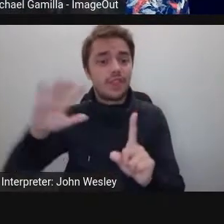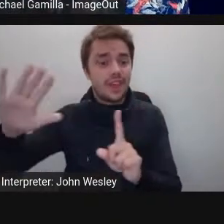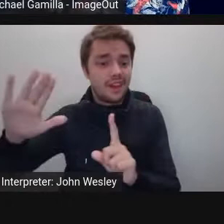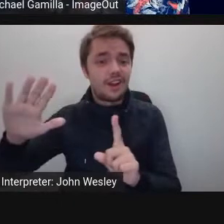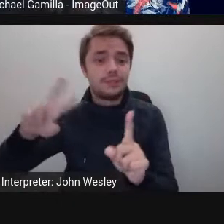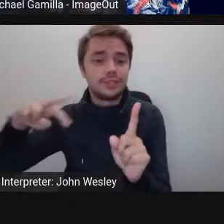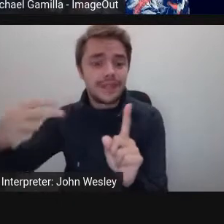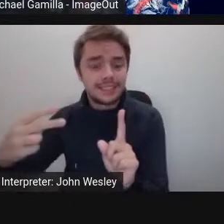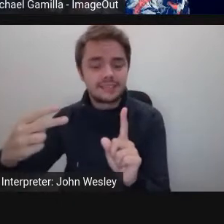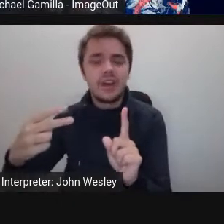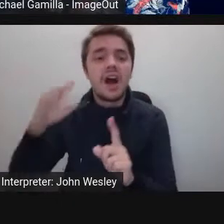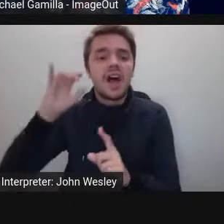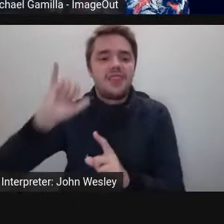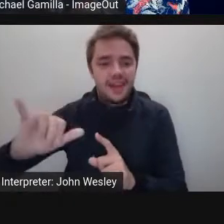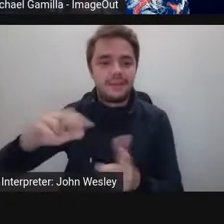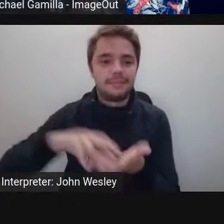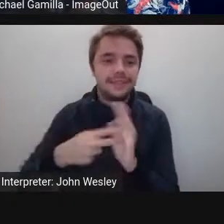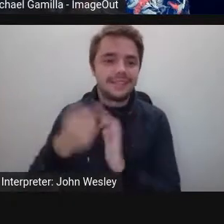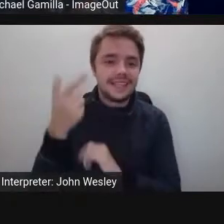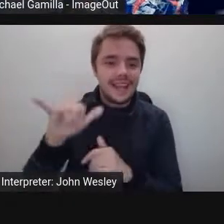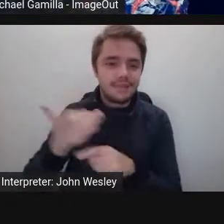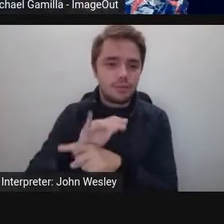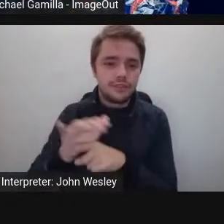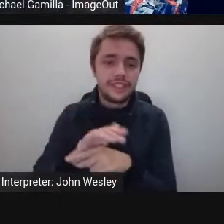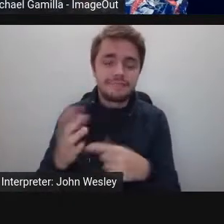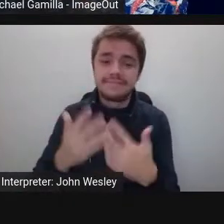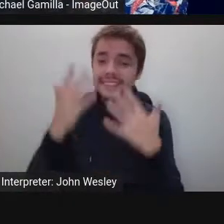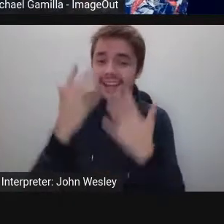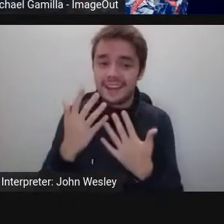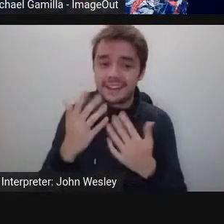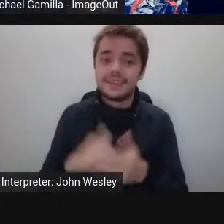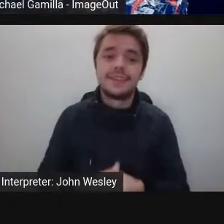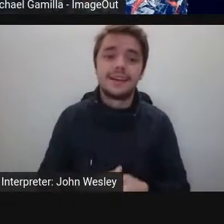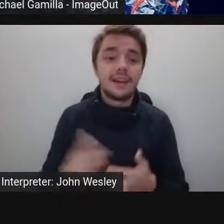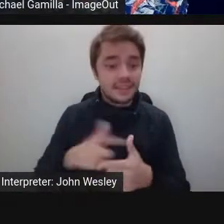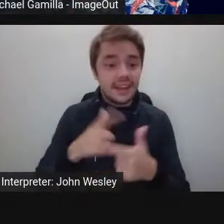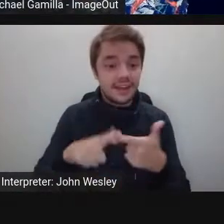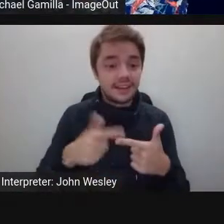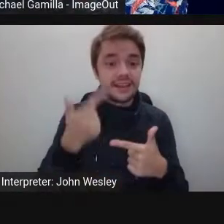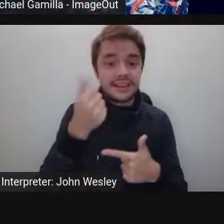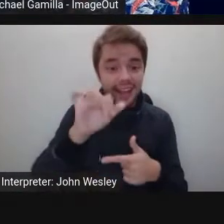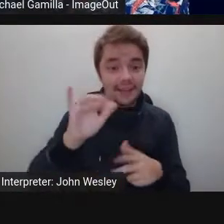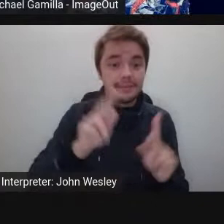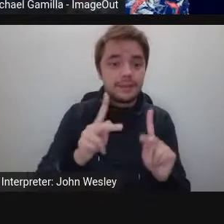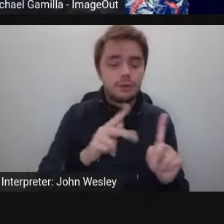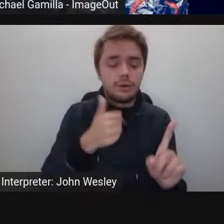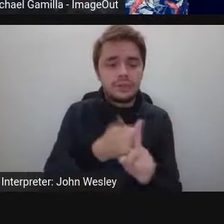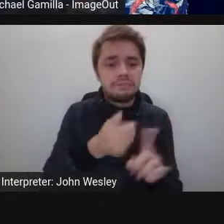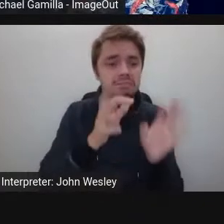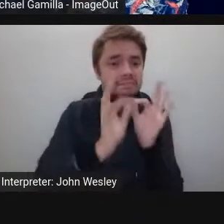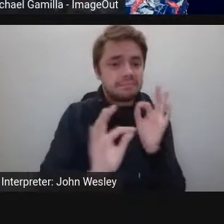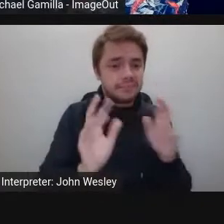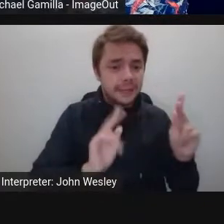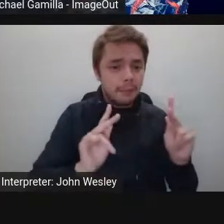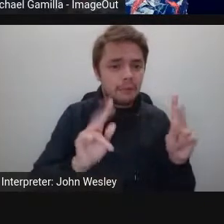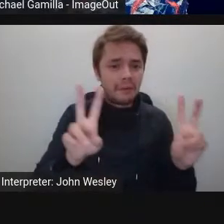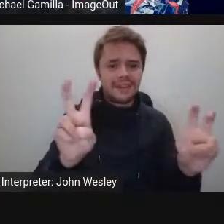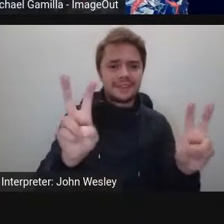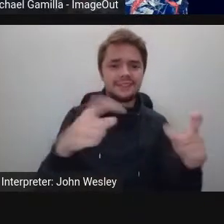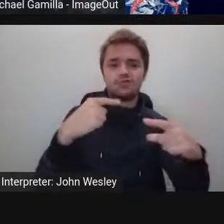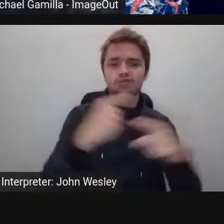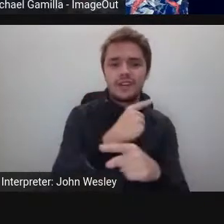unfortunately. And when you start having the gay people act like normal people or regular people,